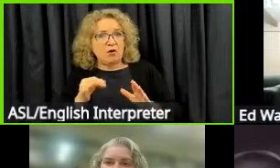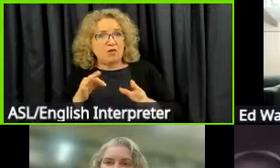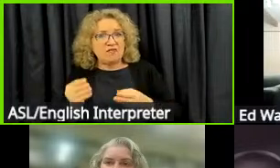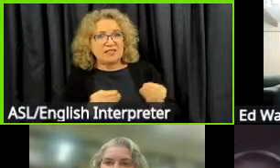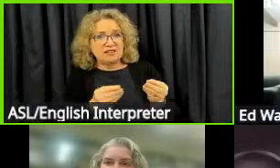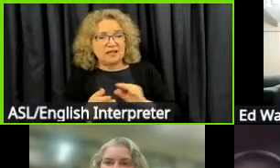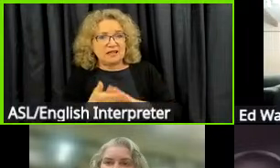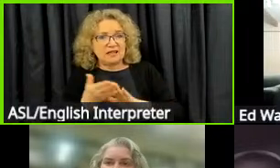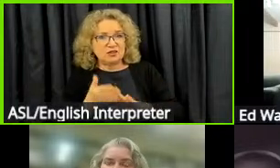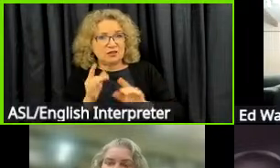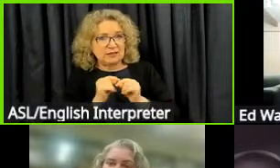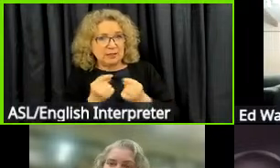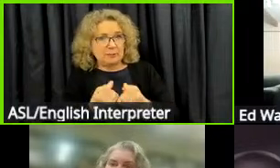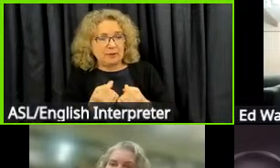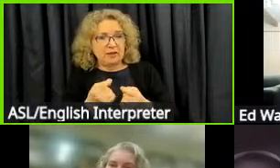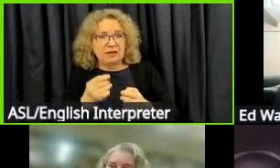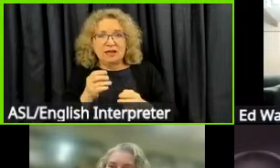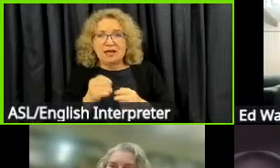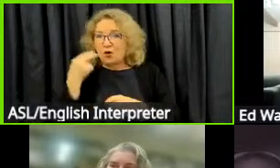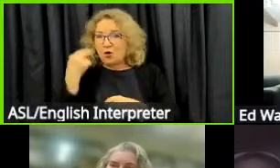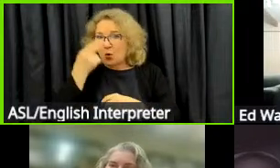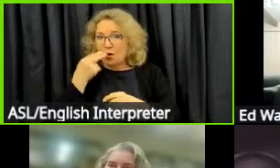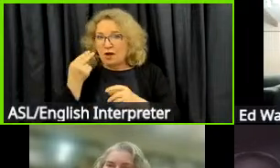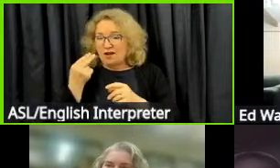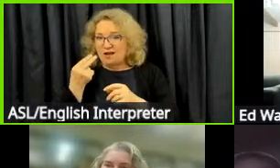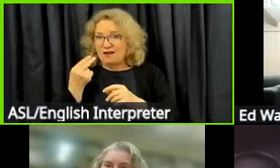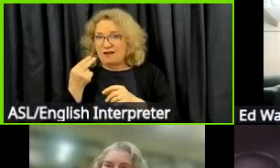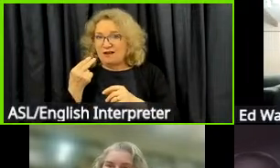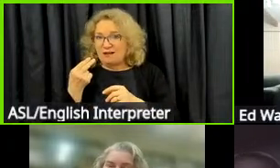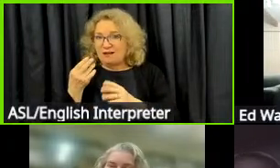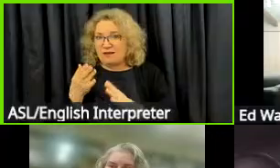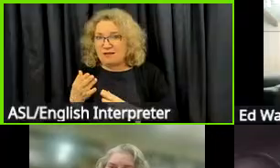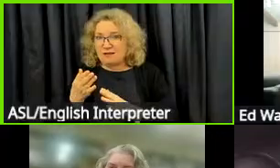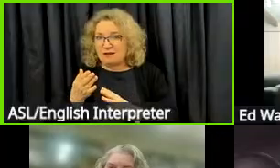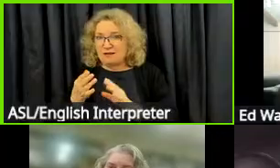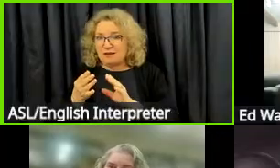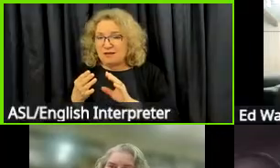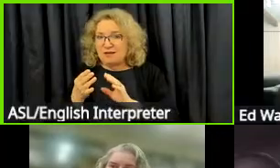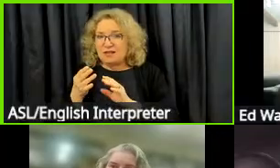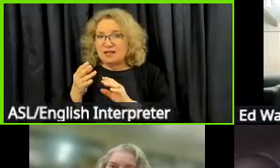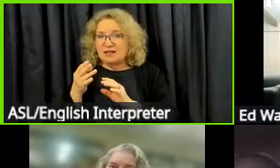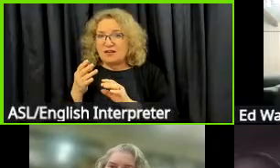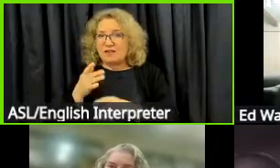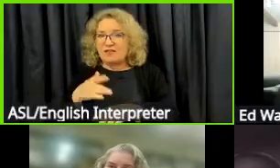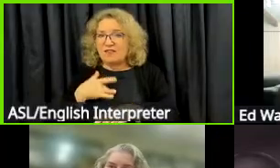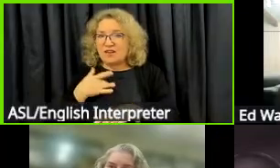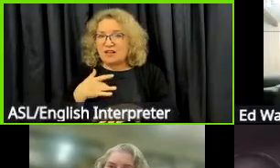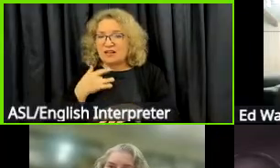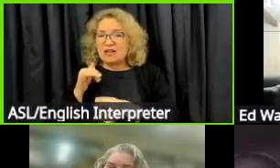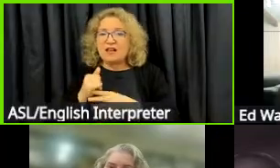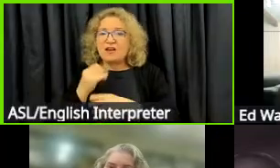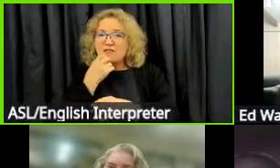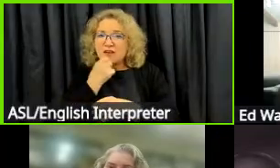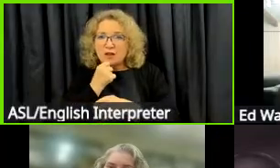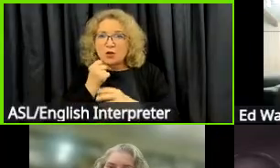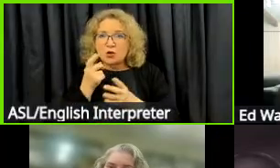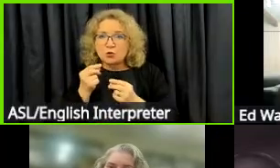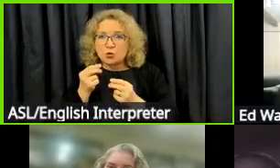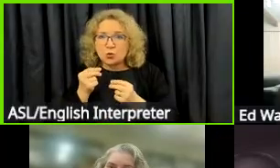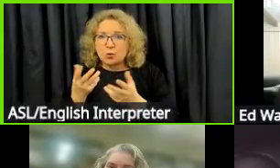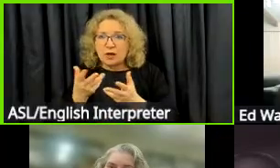in Hawaiian, a value and a practice that we like to focus on is